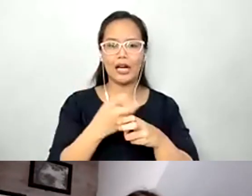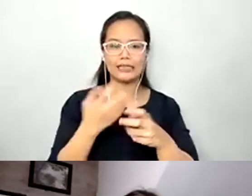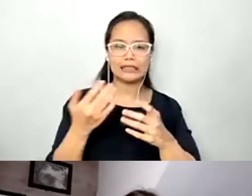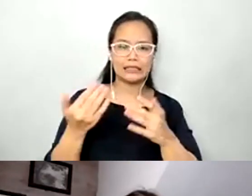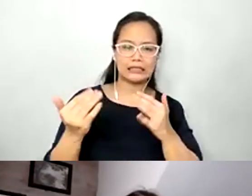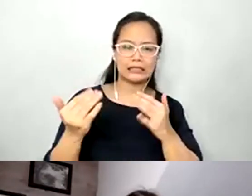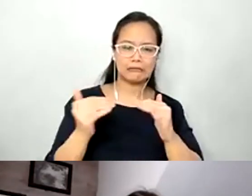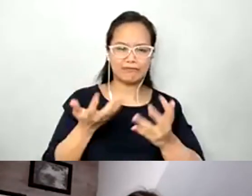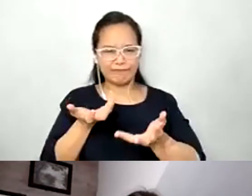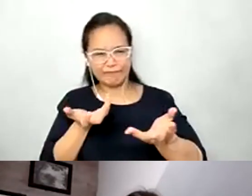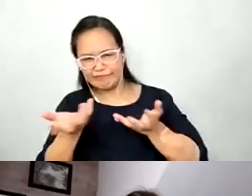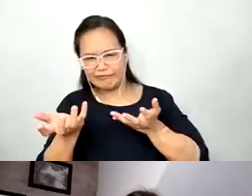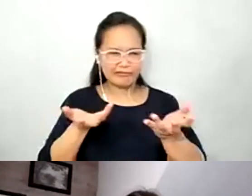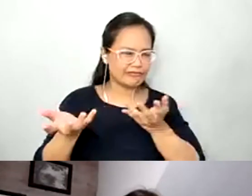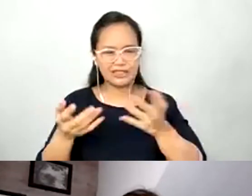especially in